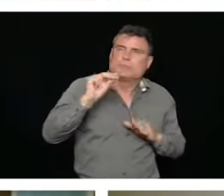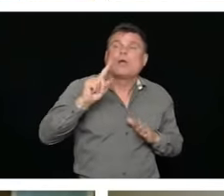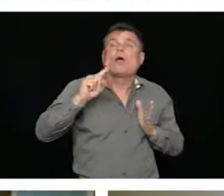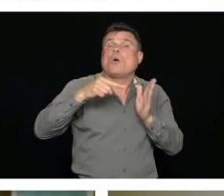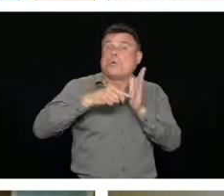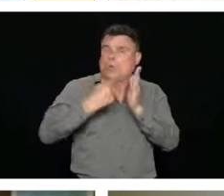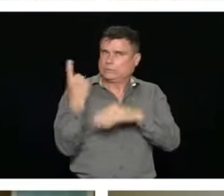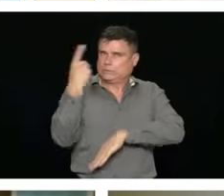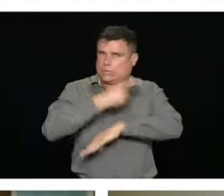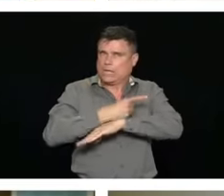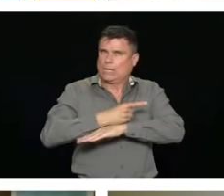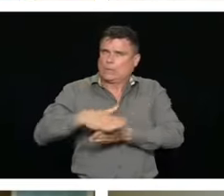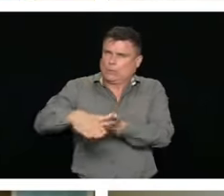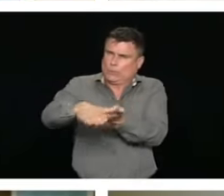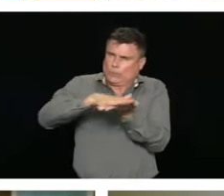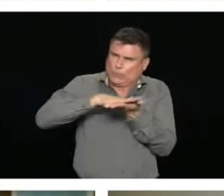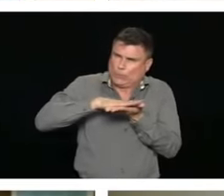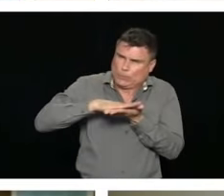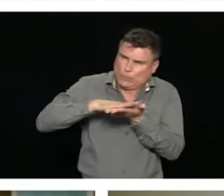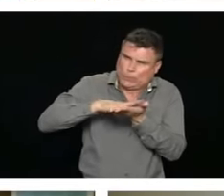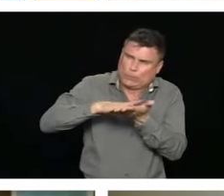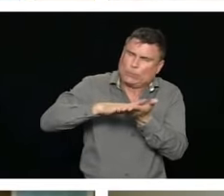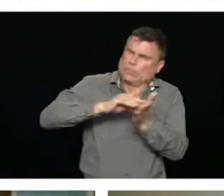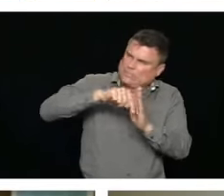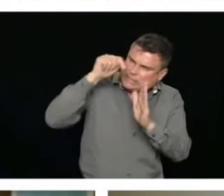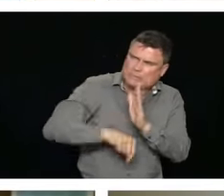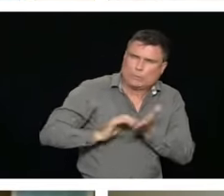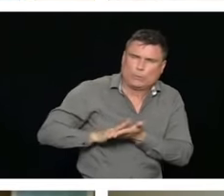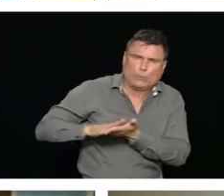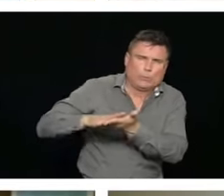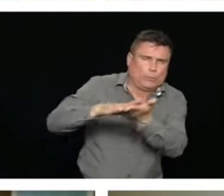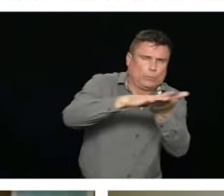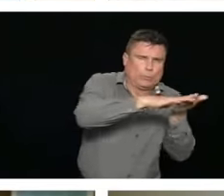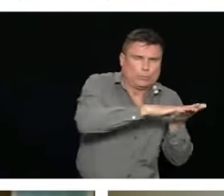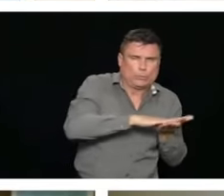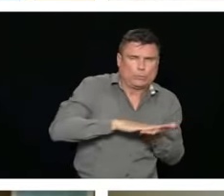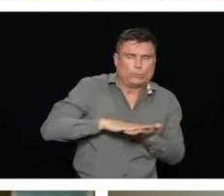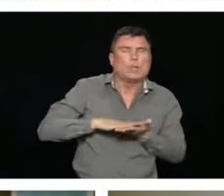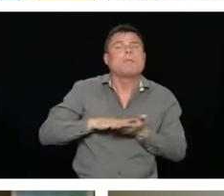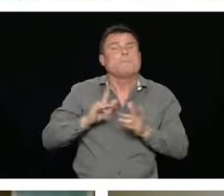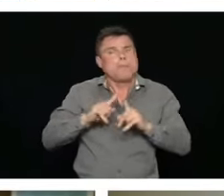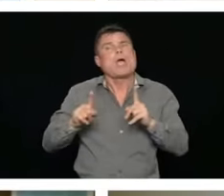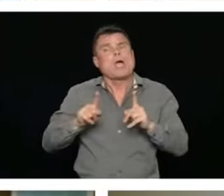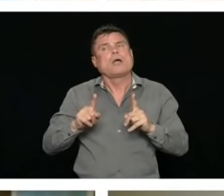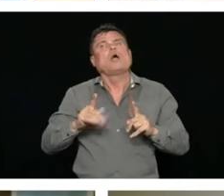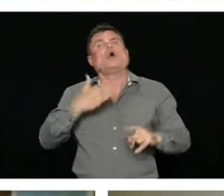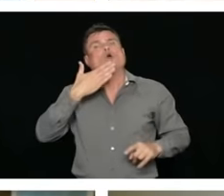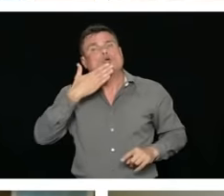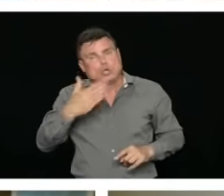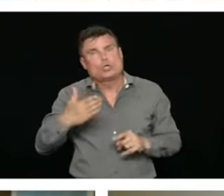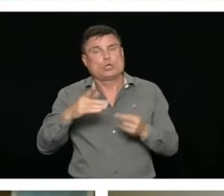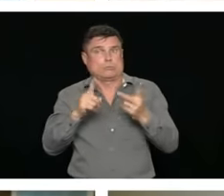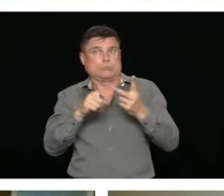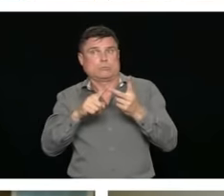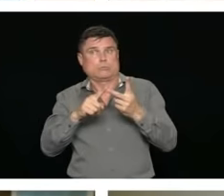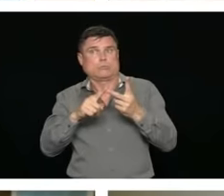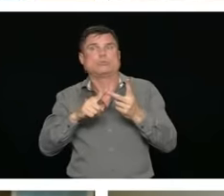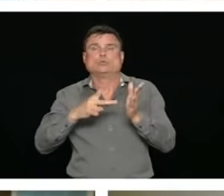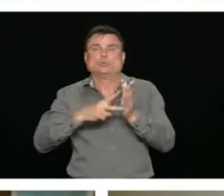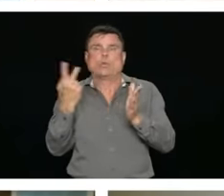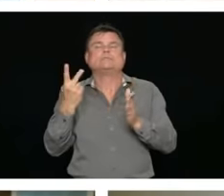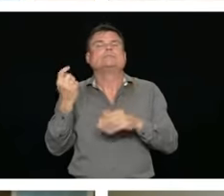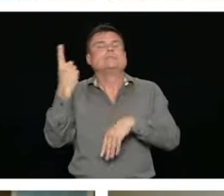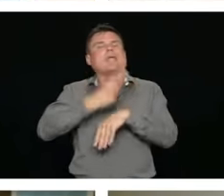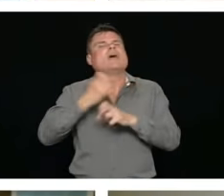our QP local, to determine who is going to be best utilized to make to do those high touch surfaces. And I know